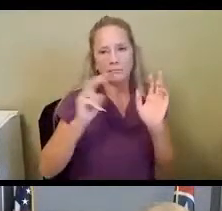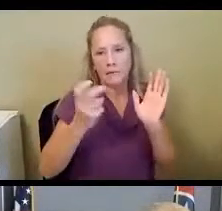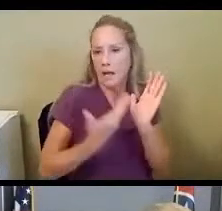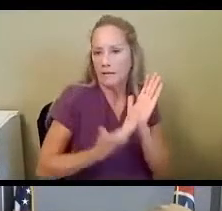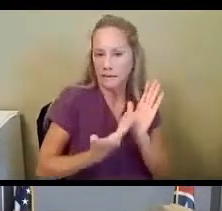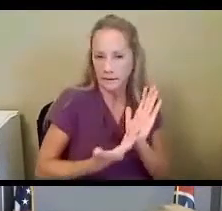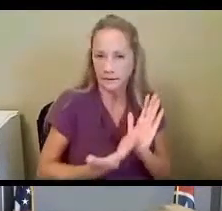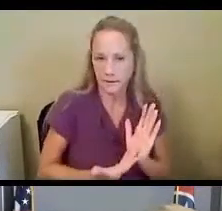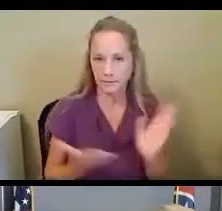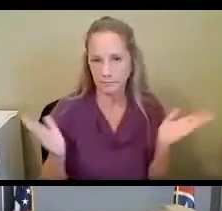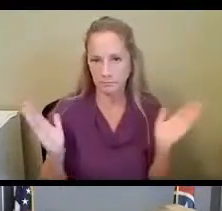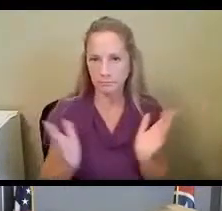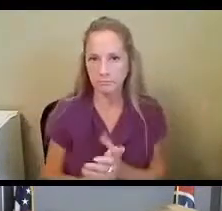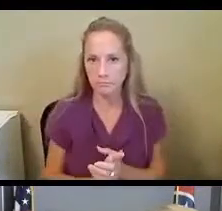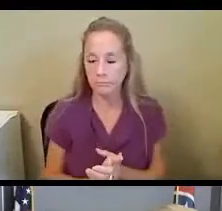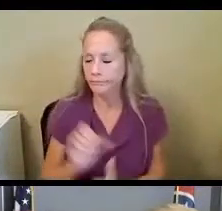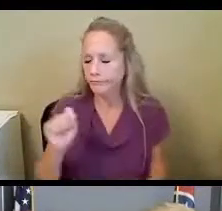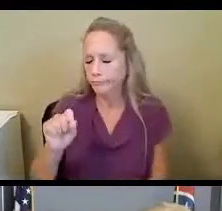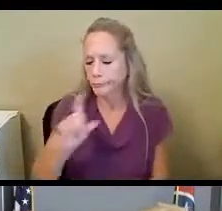that. Something that we do